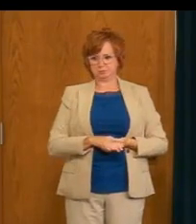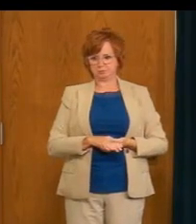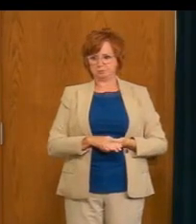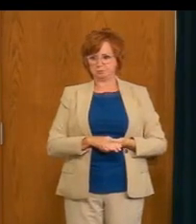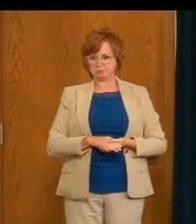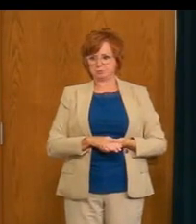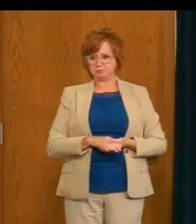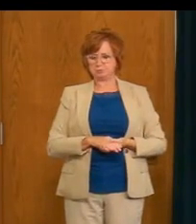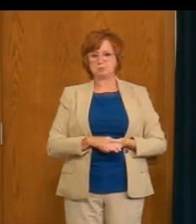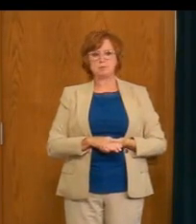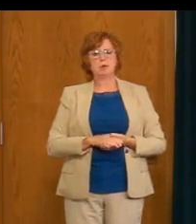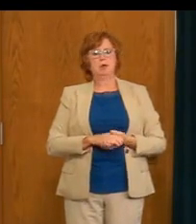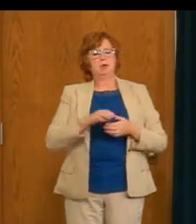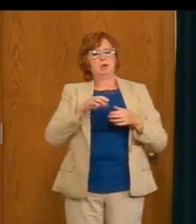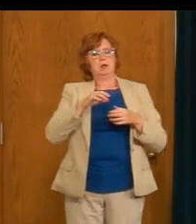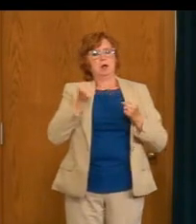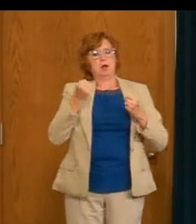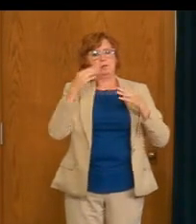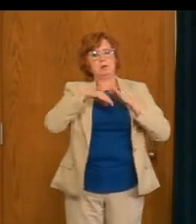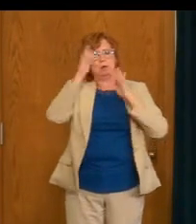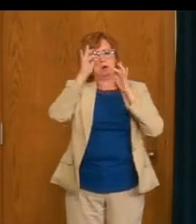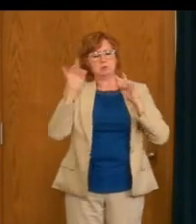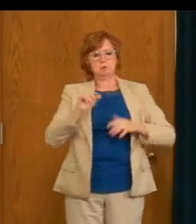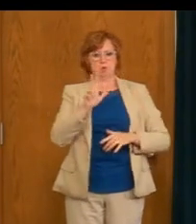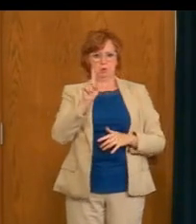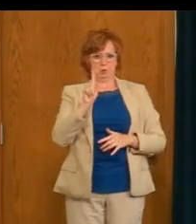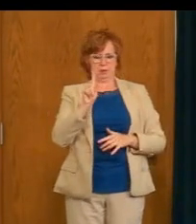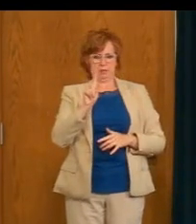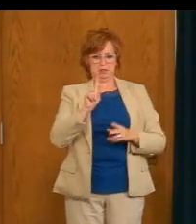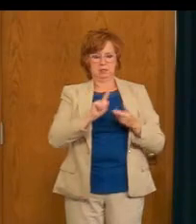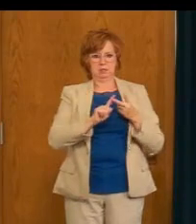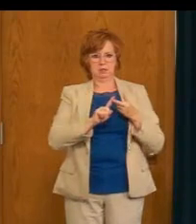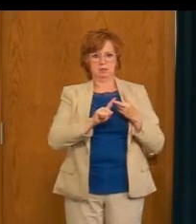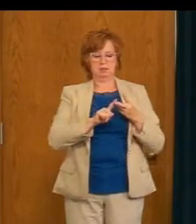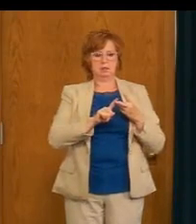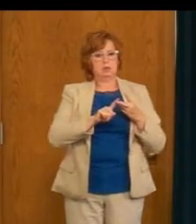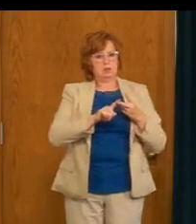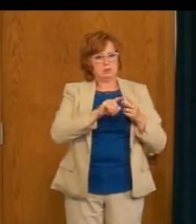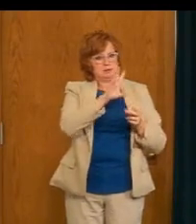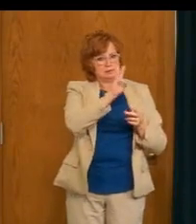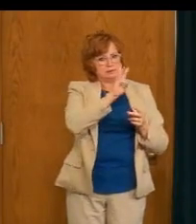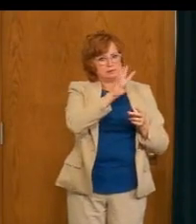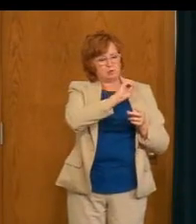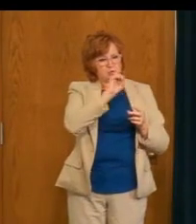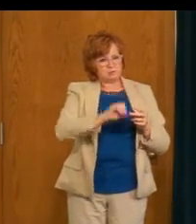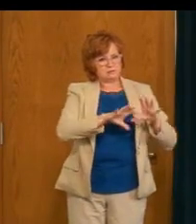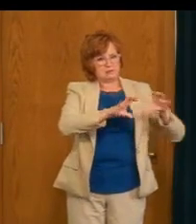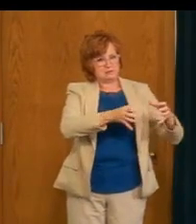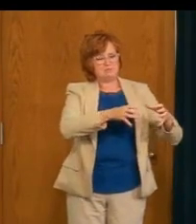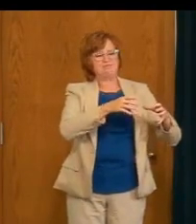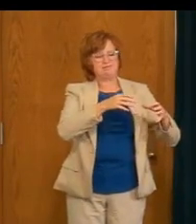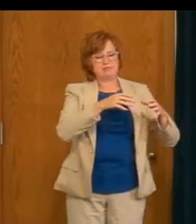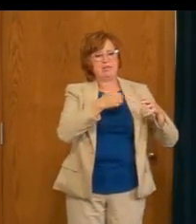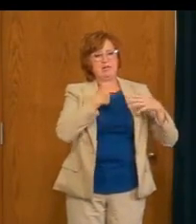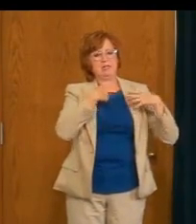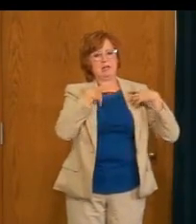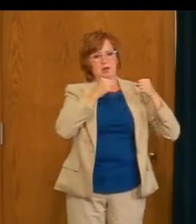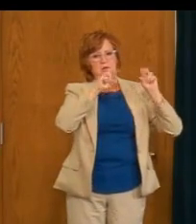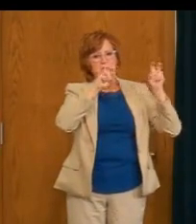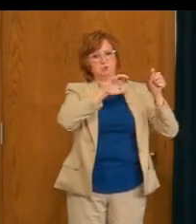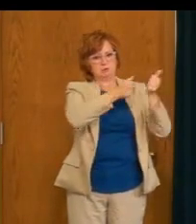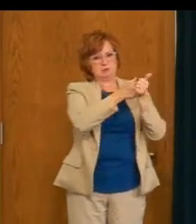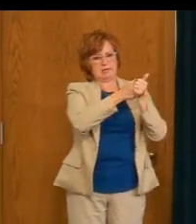the 31 hospitalized with the first dose, 64% had comorbid conditions, and 48% were older than 70.